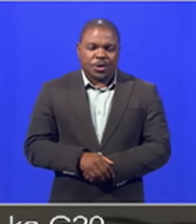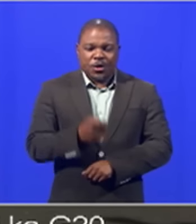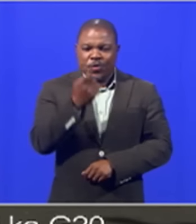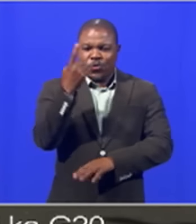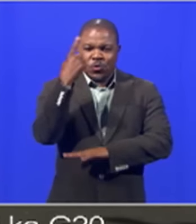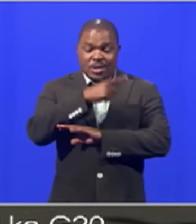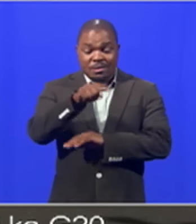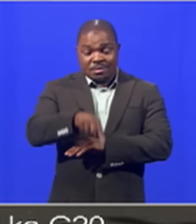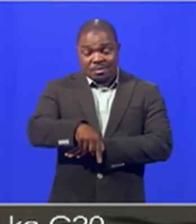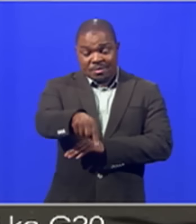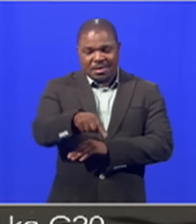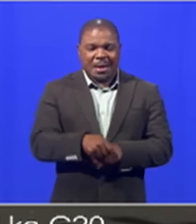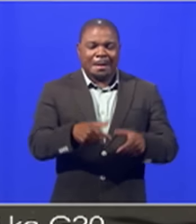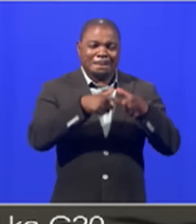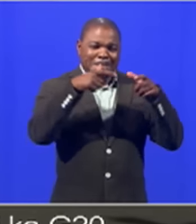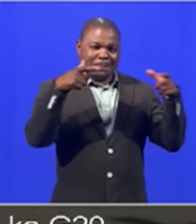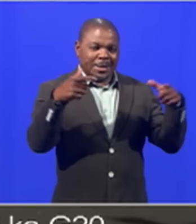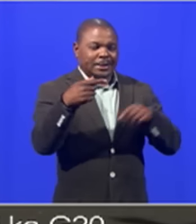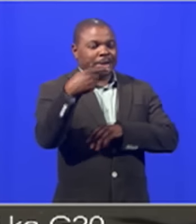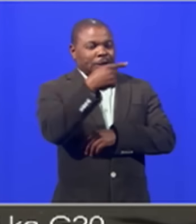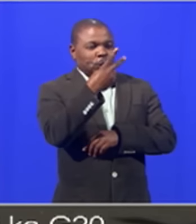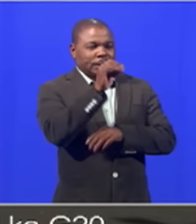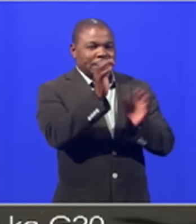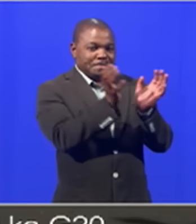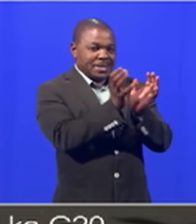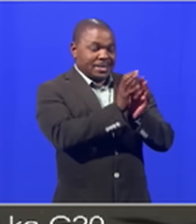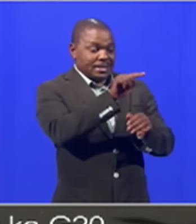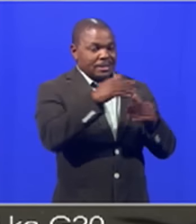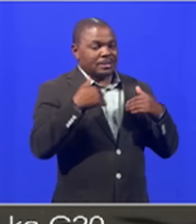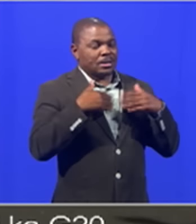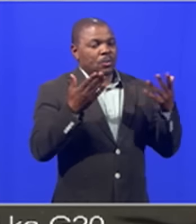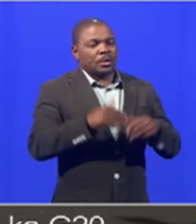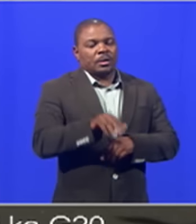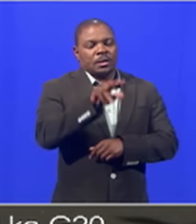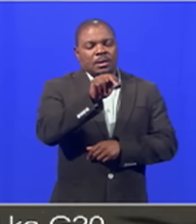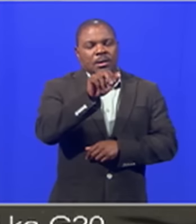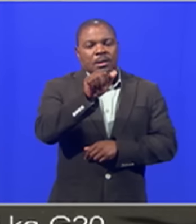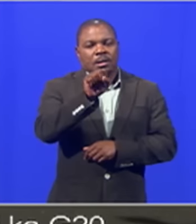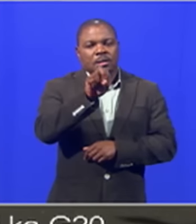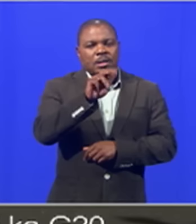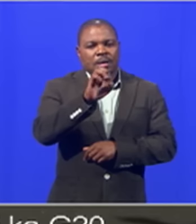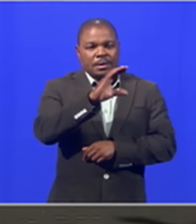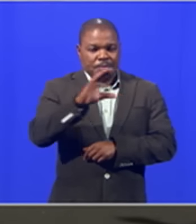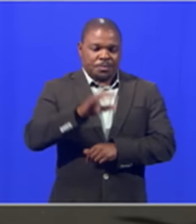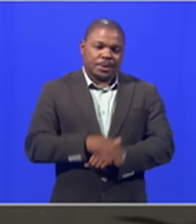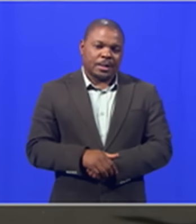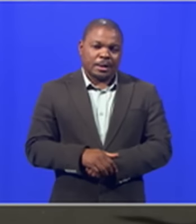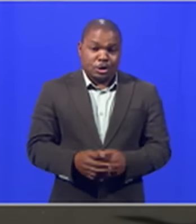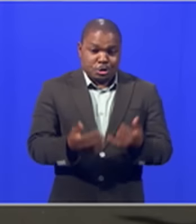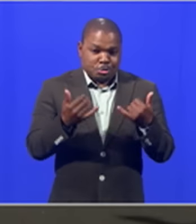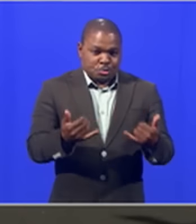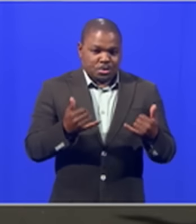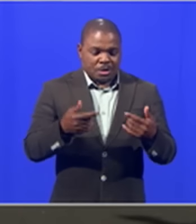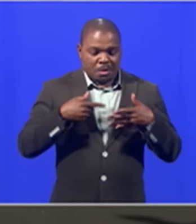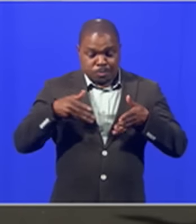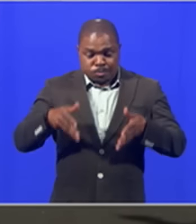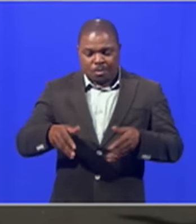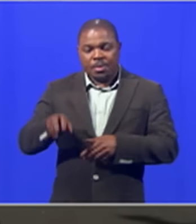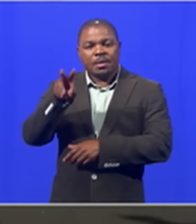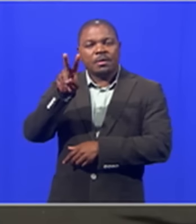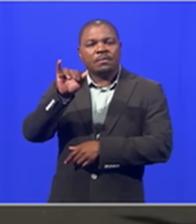mmalwa fela pele ga gore kopano kgolo ya G20 e simolole kwa Nasrec Expo Center mo Johannesburg mme gompieno re mo